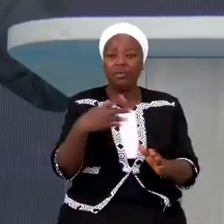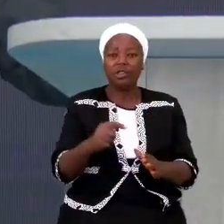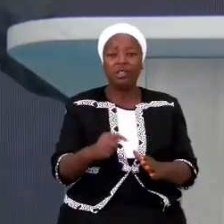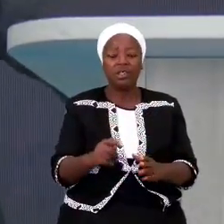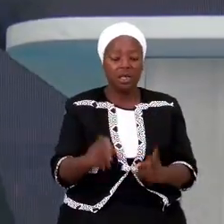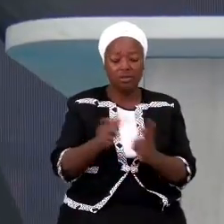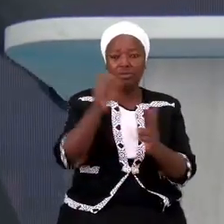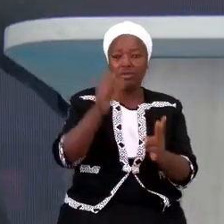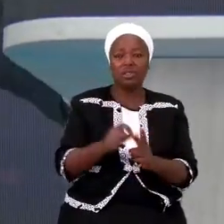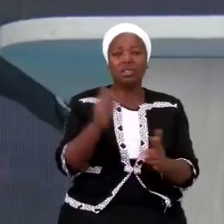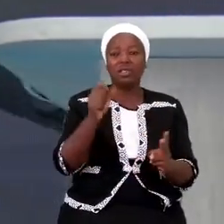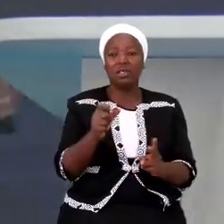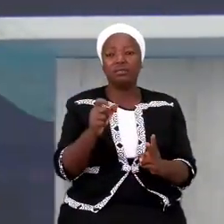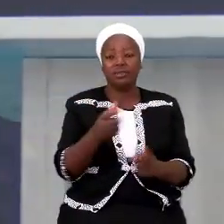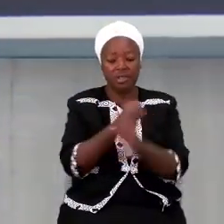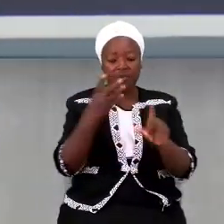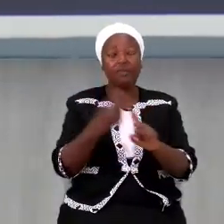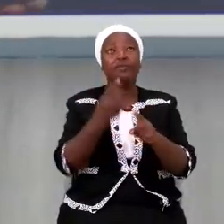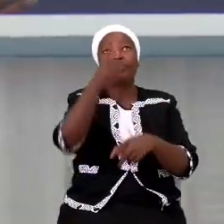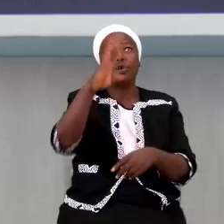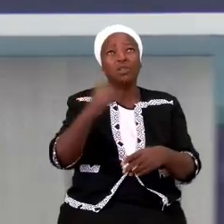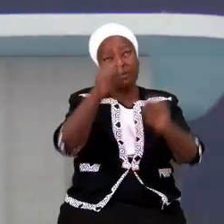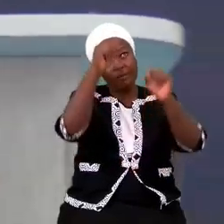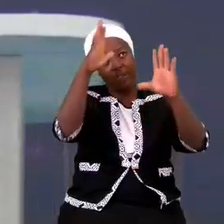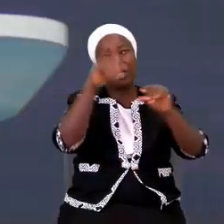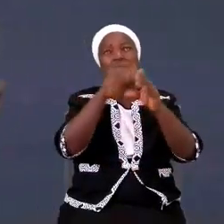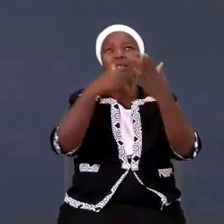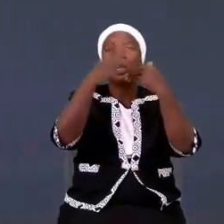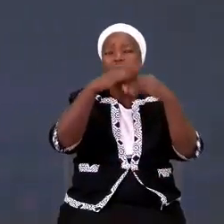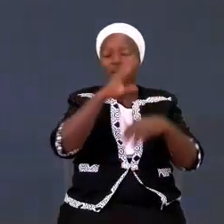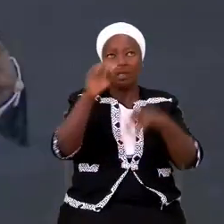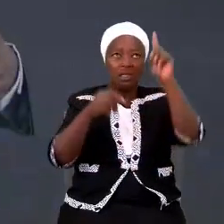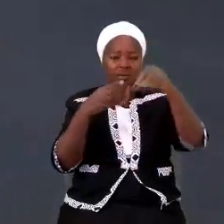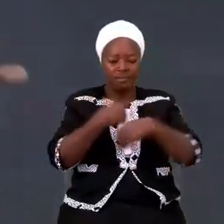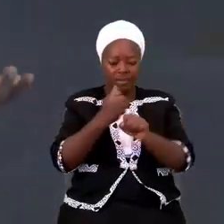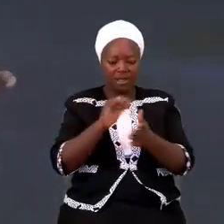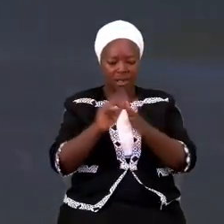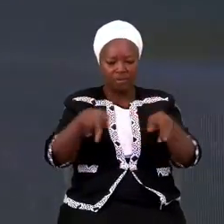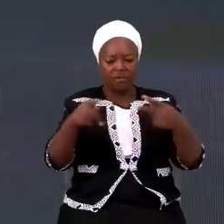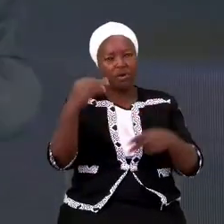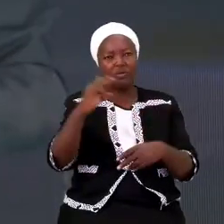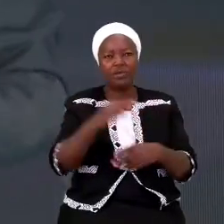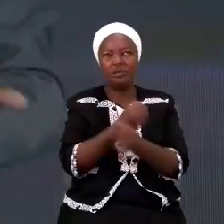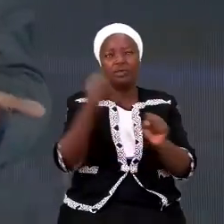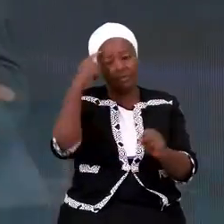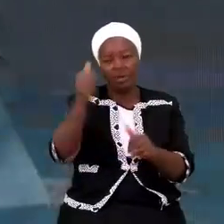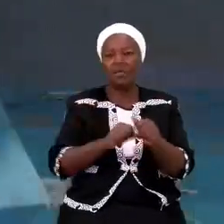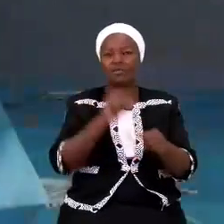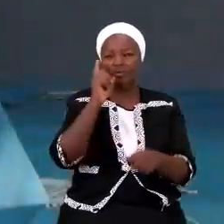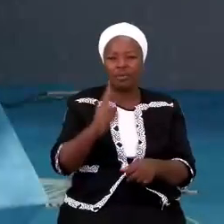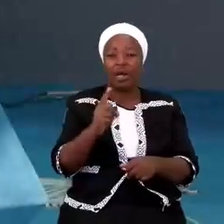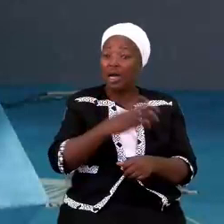provision of salvation for everyone, and that he died for all, that they which